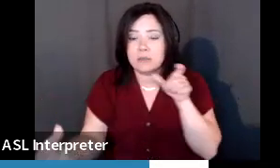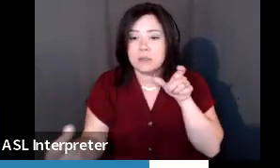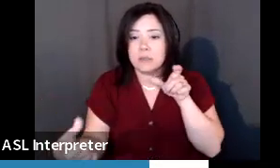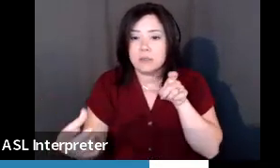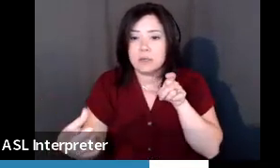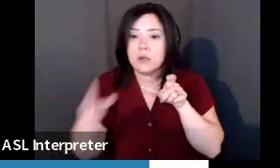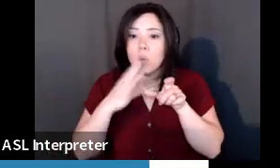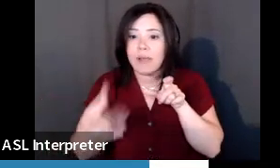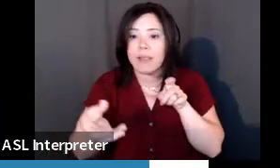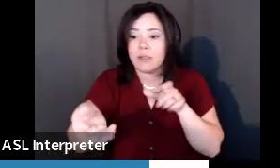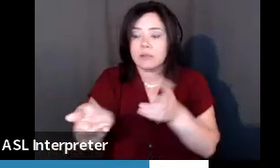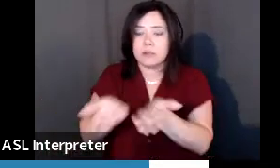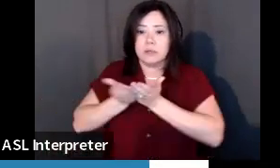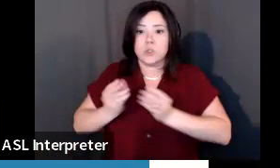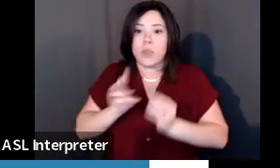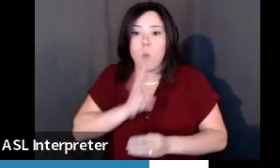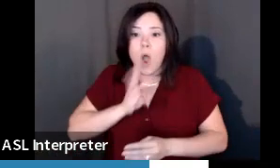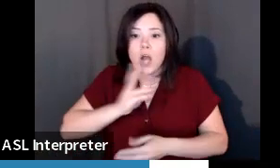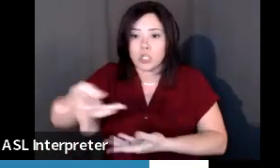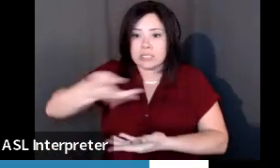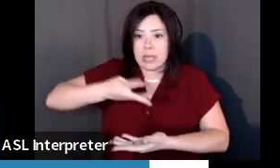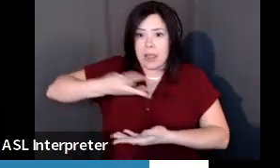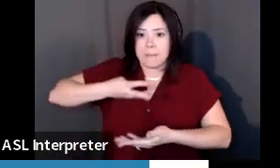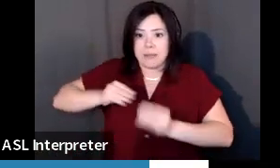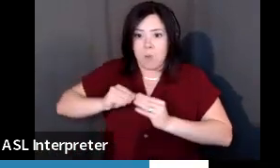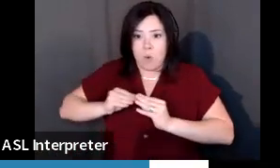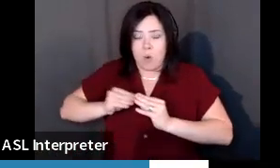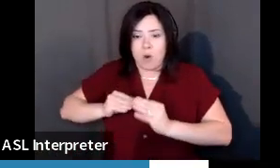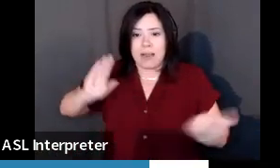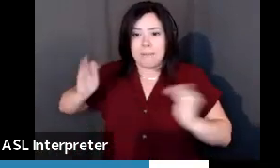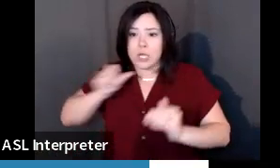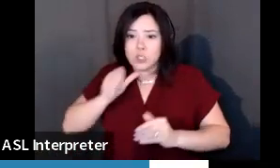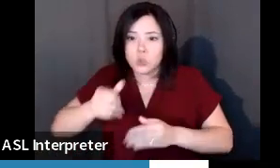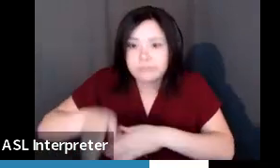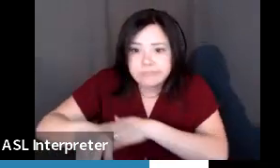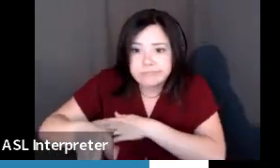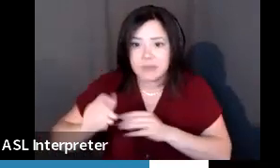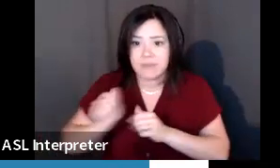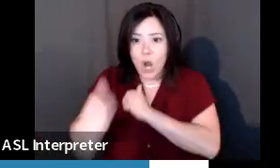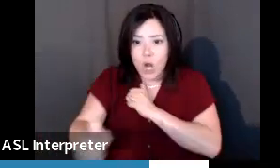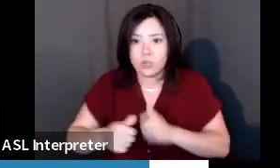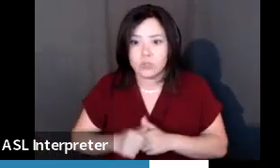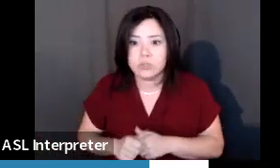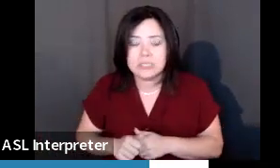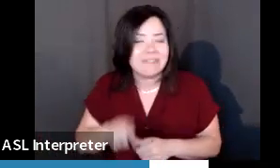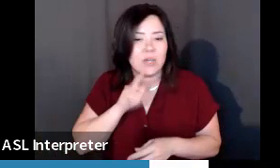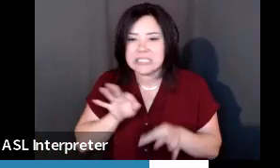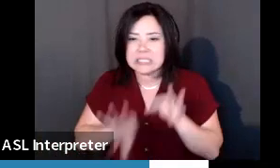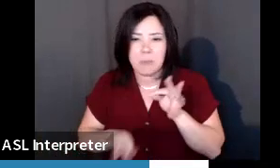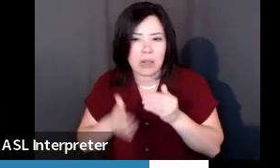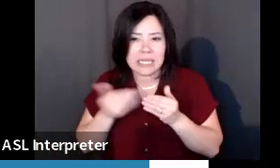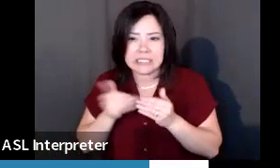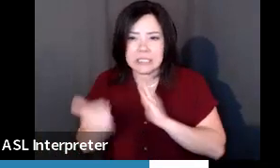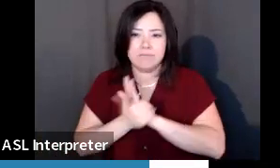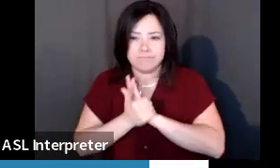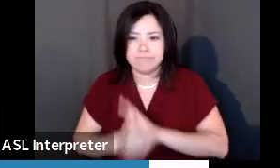so the child isn't having to reach as far to get to the water. So really simple adaptation that can